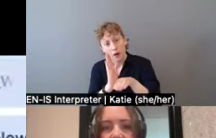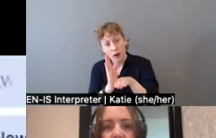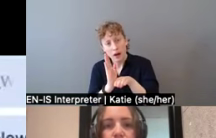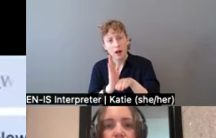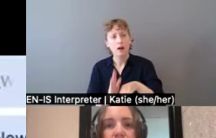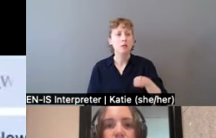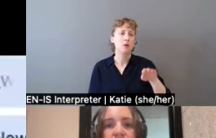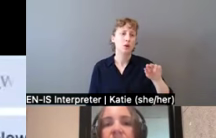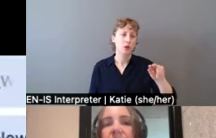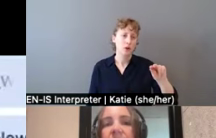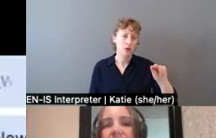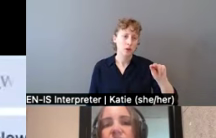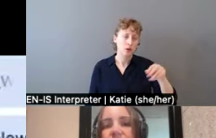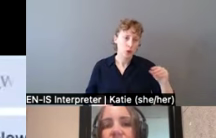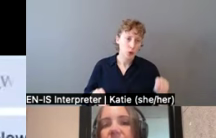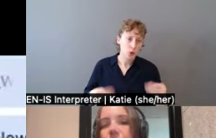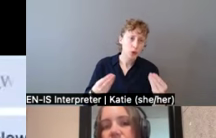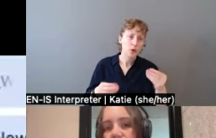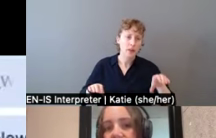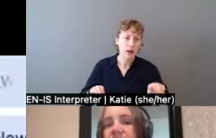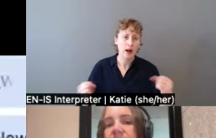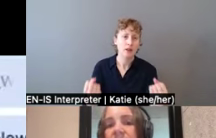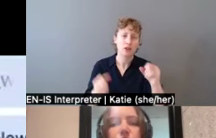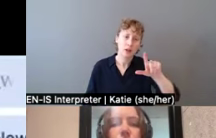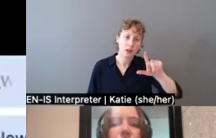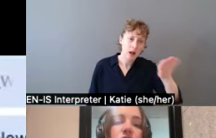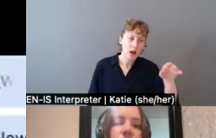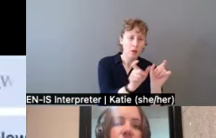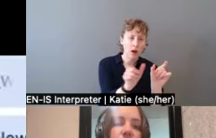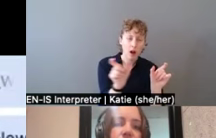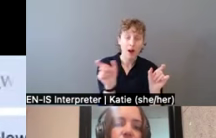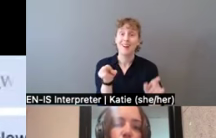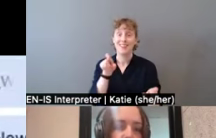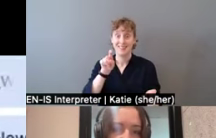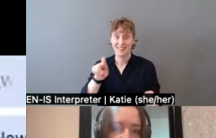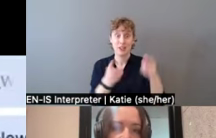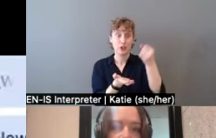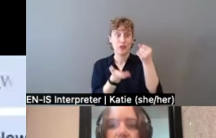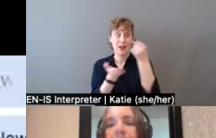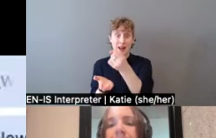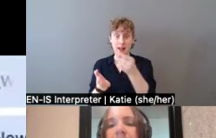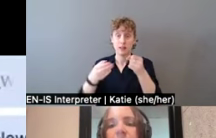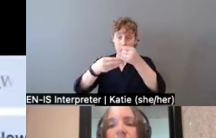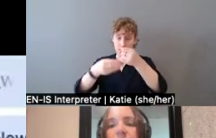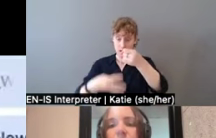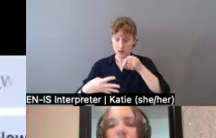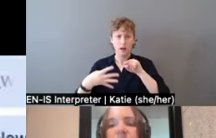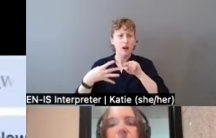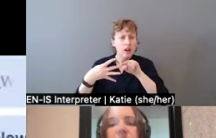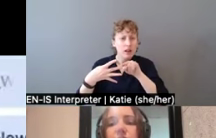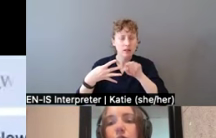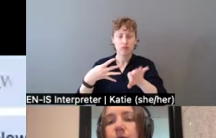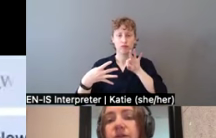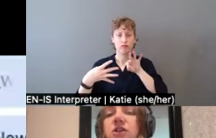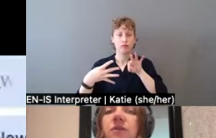Youth Advisory Board members, and then you have a tab with grants, and you're interested in cooperation grants. So once